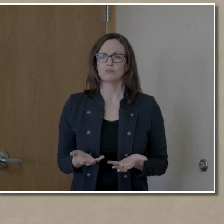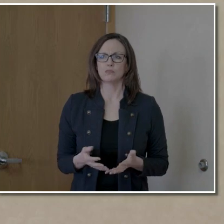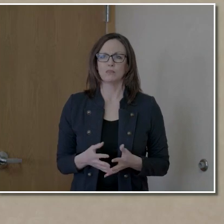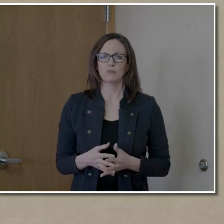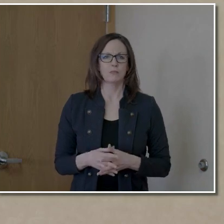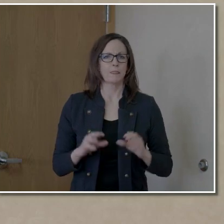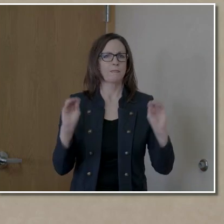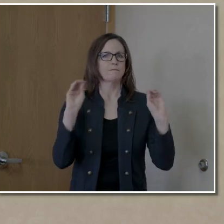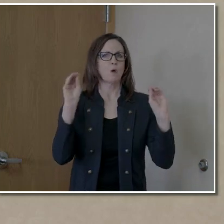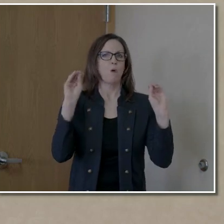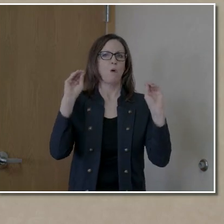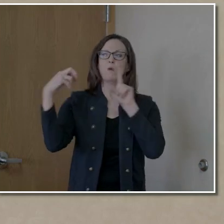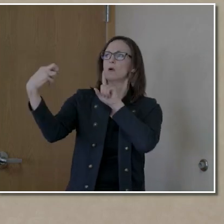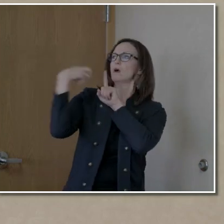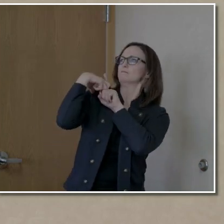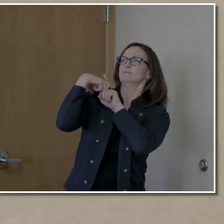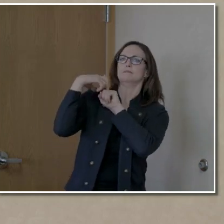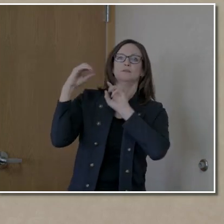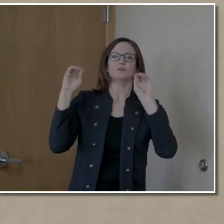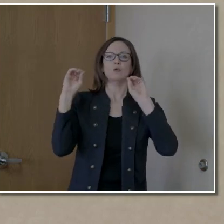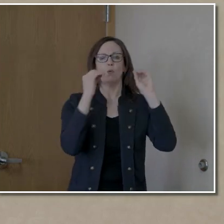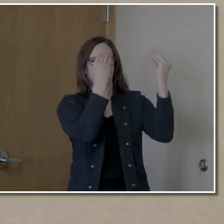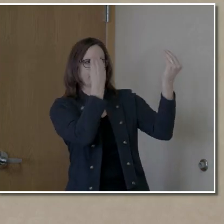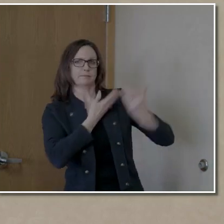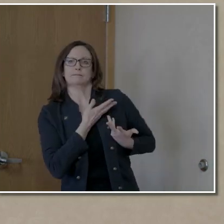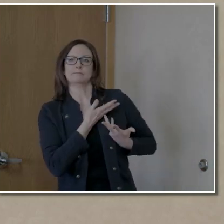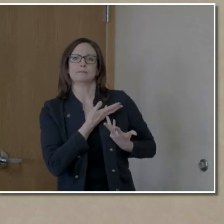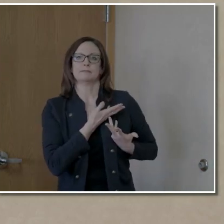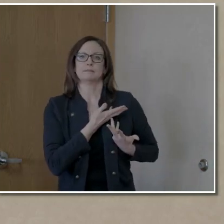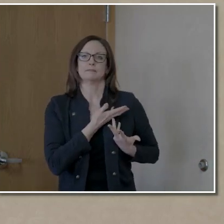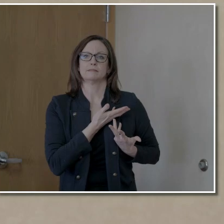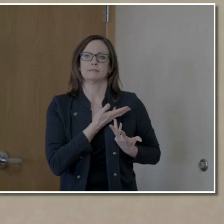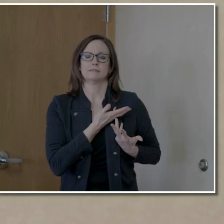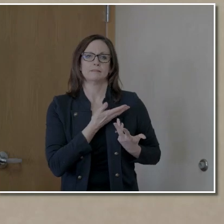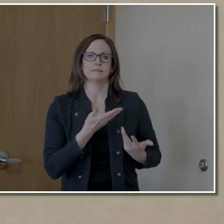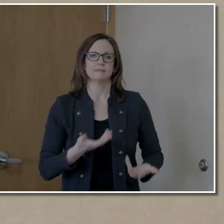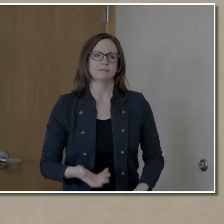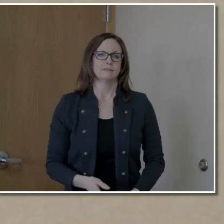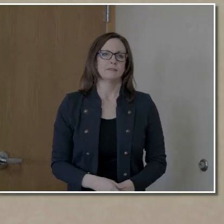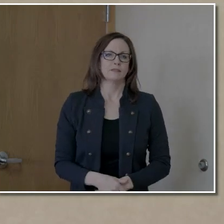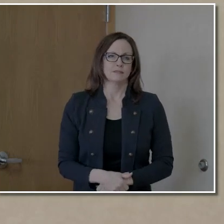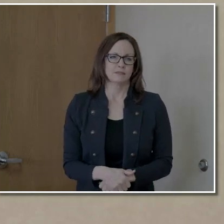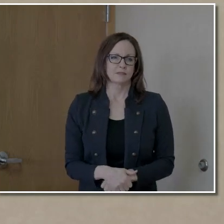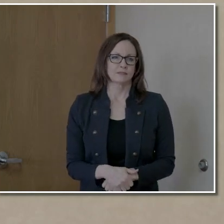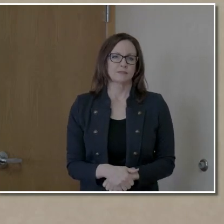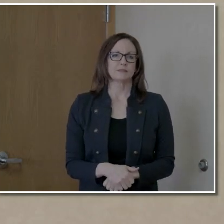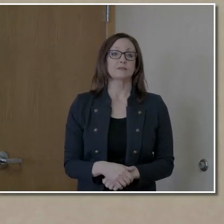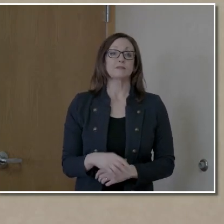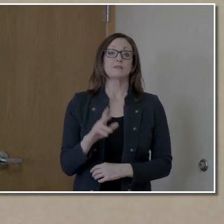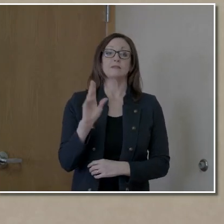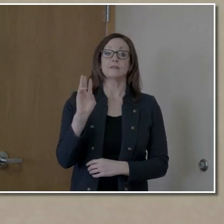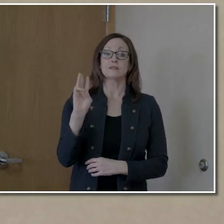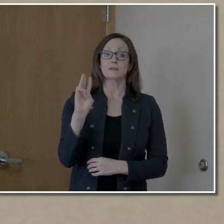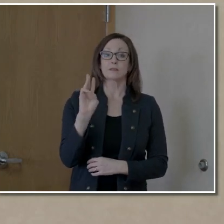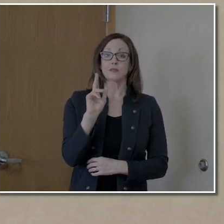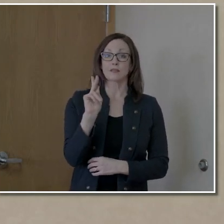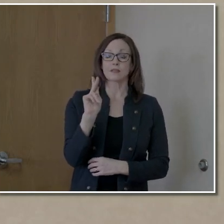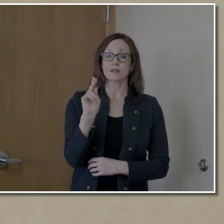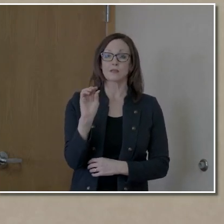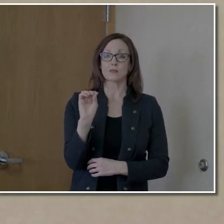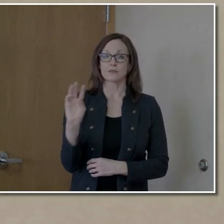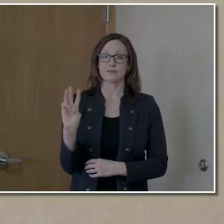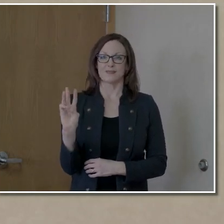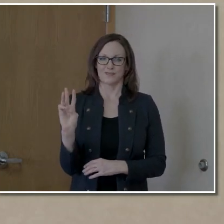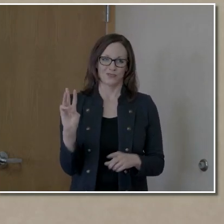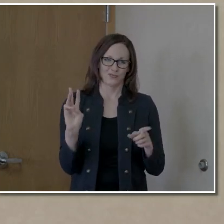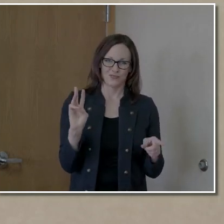Hi, can you hear me? Yes, we can. Perfect. Thank you very much for taking this call. General, my question is just in regards